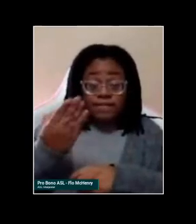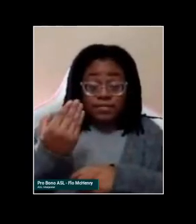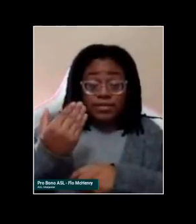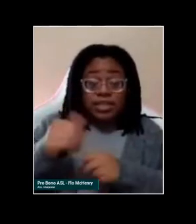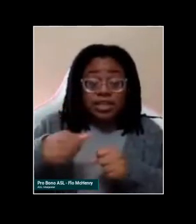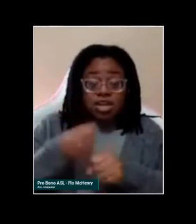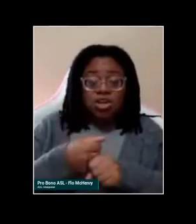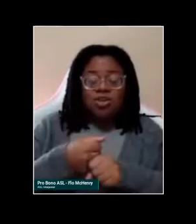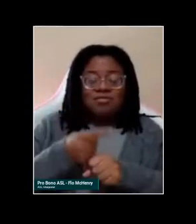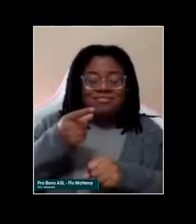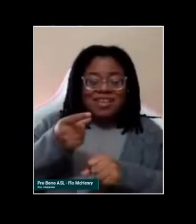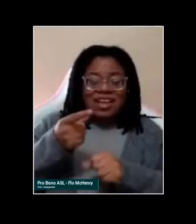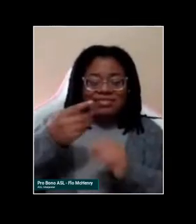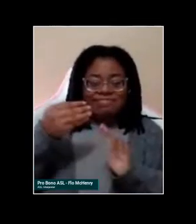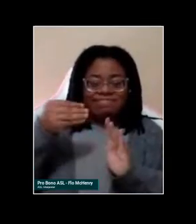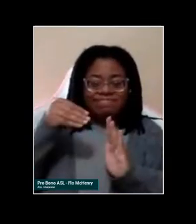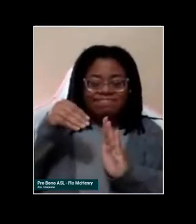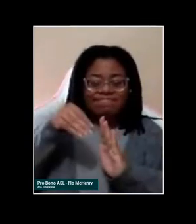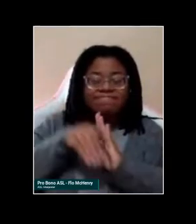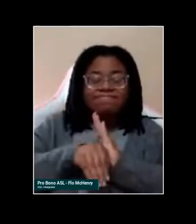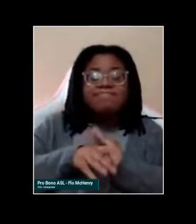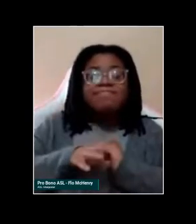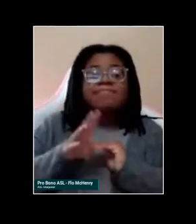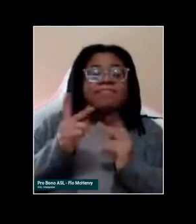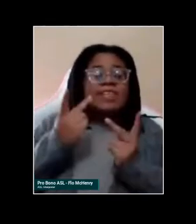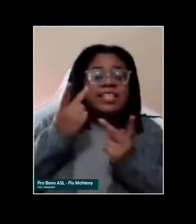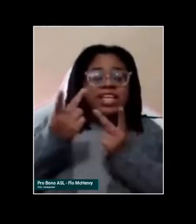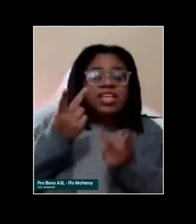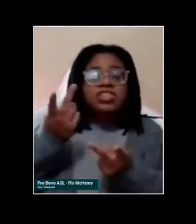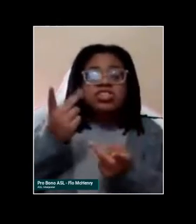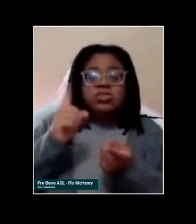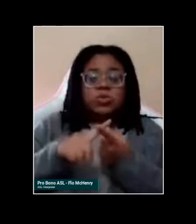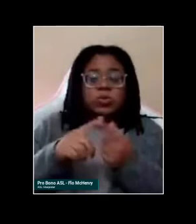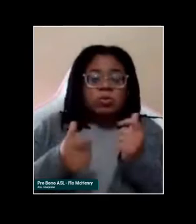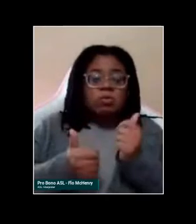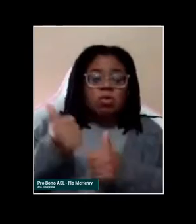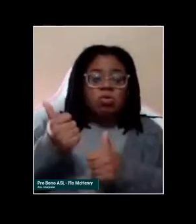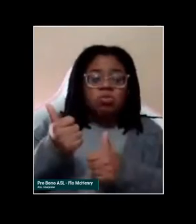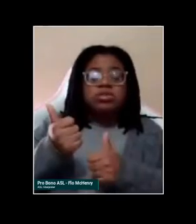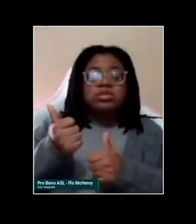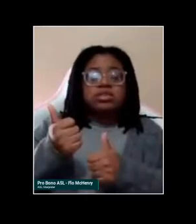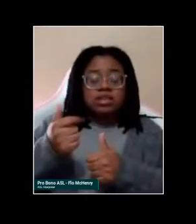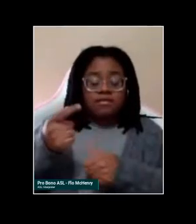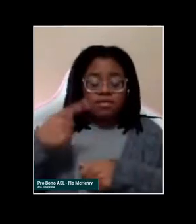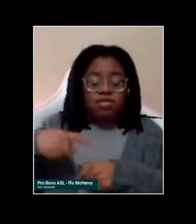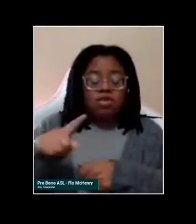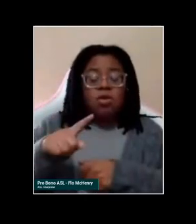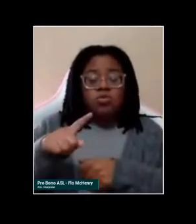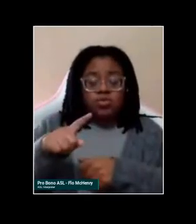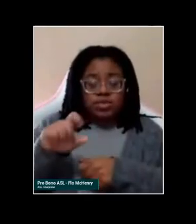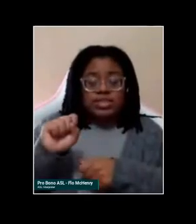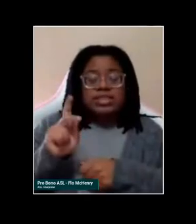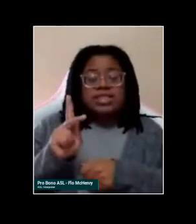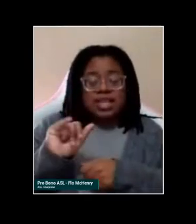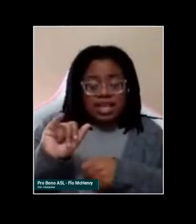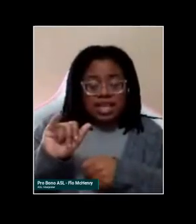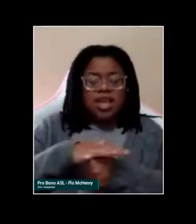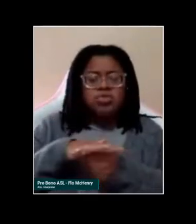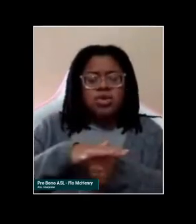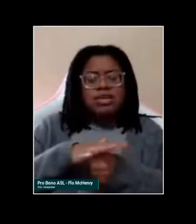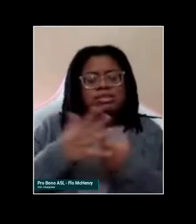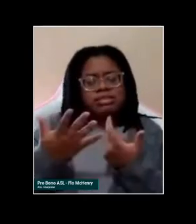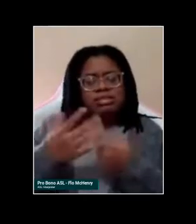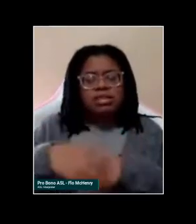just this very steep decline in visitation to most of these ski areas, except